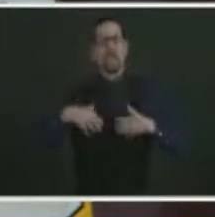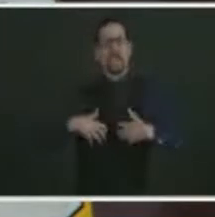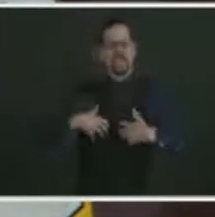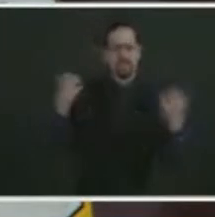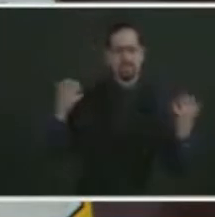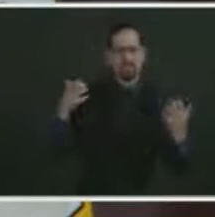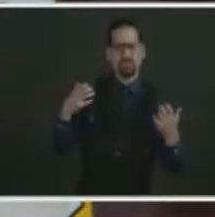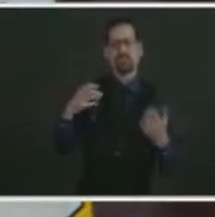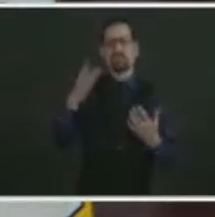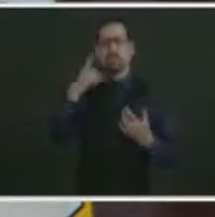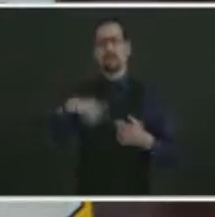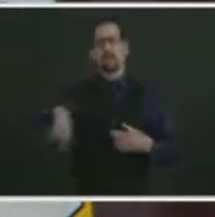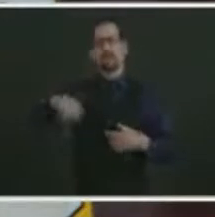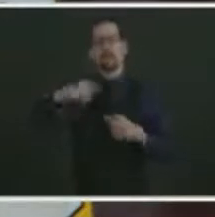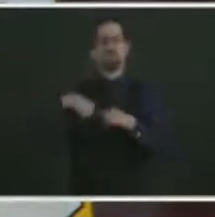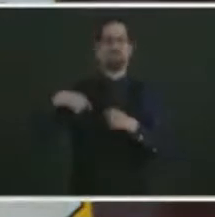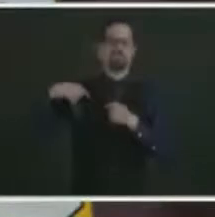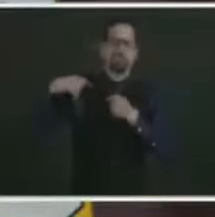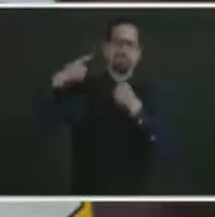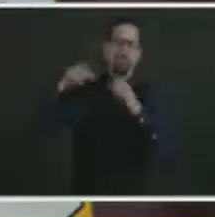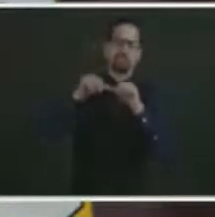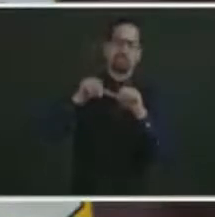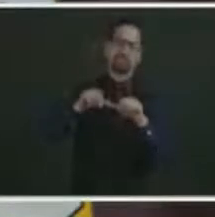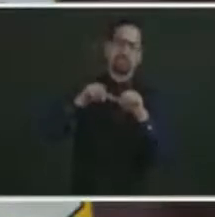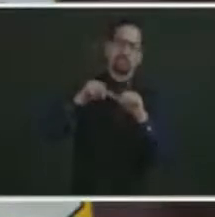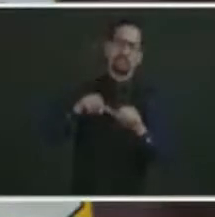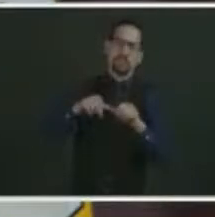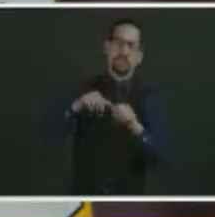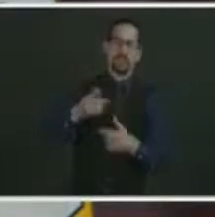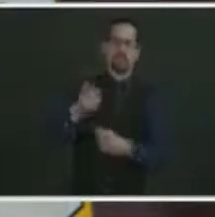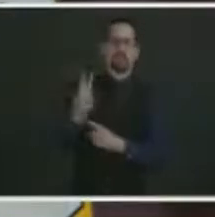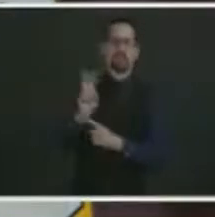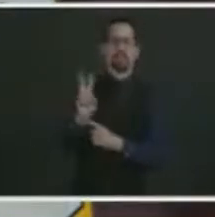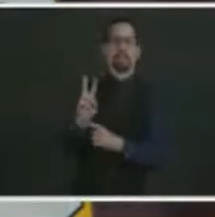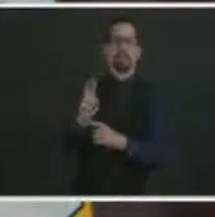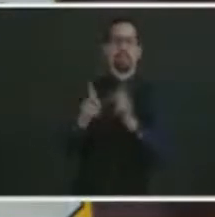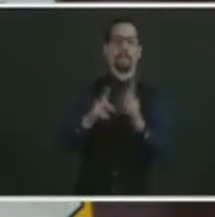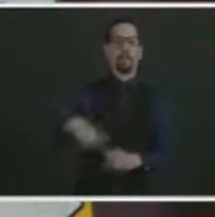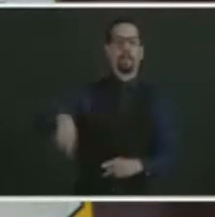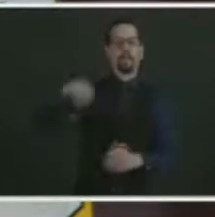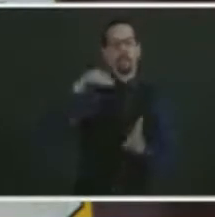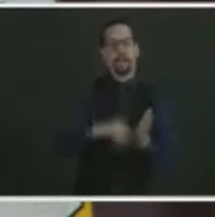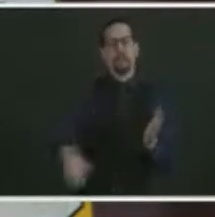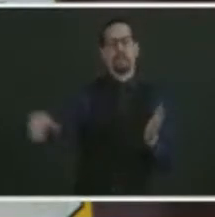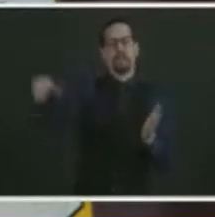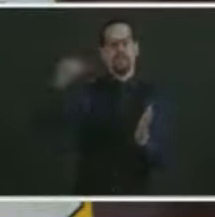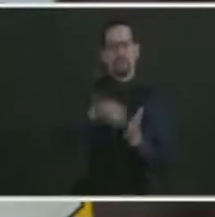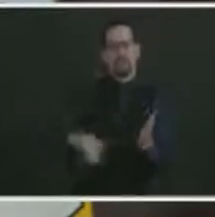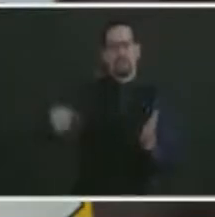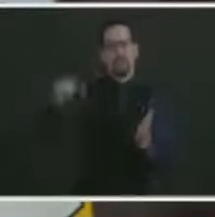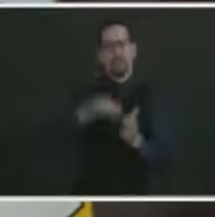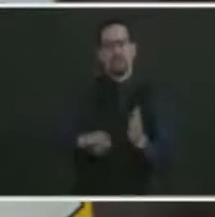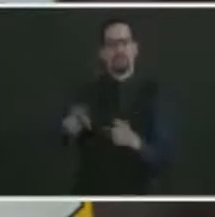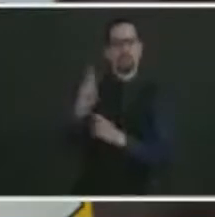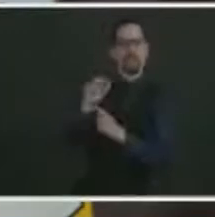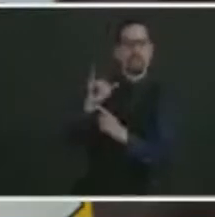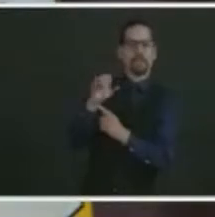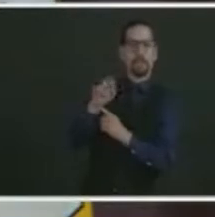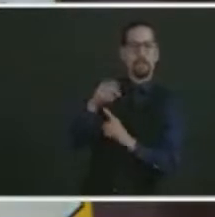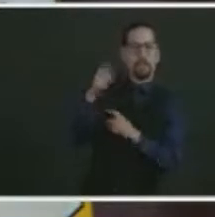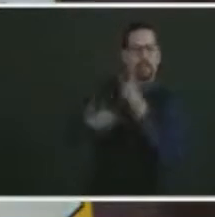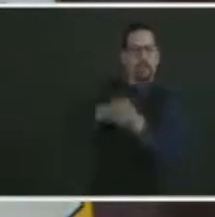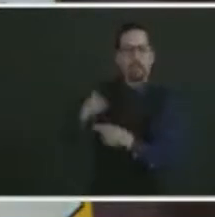because they've been persistently the victim of racism, a racist system,